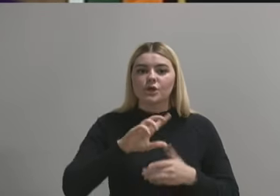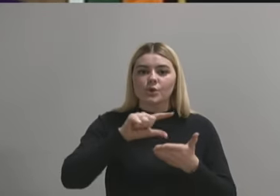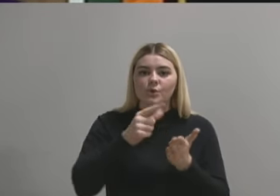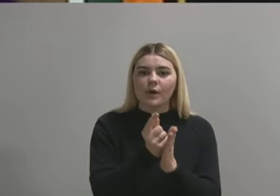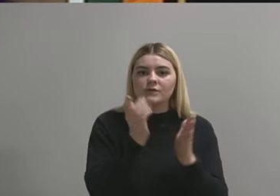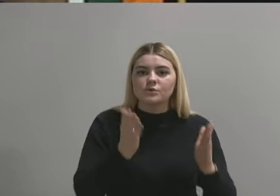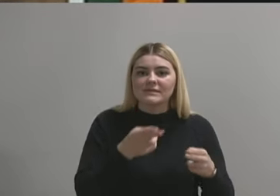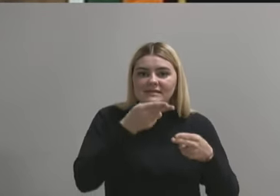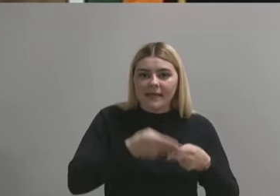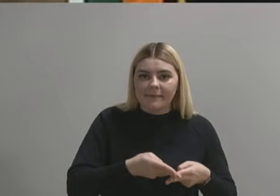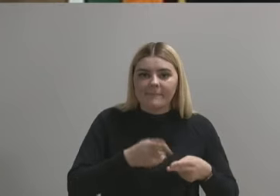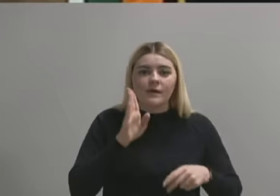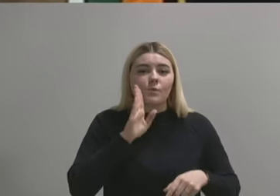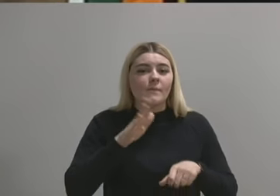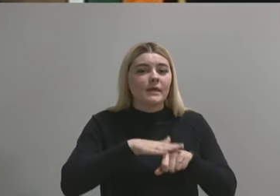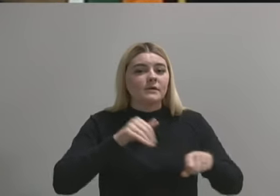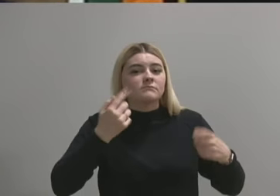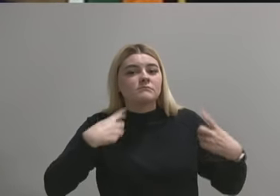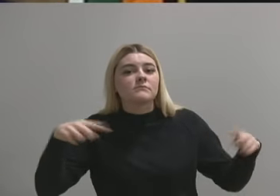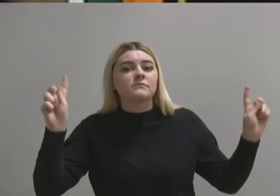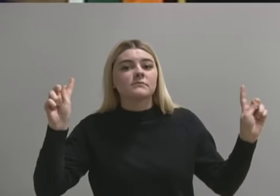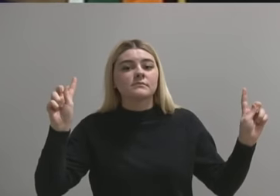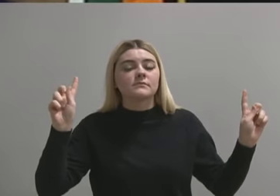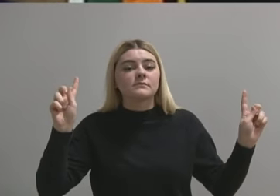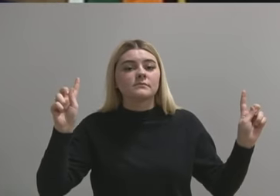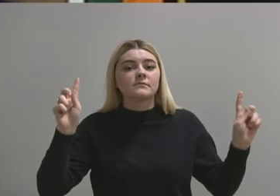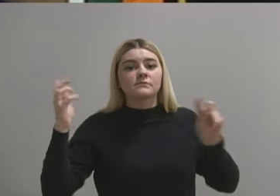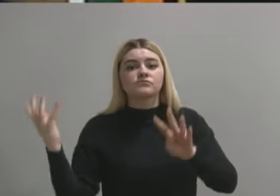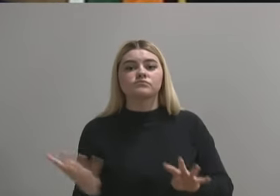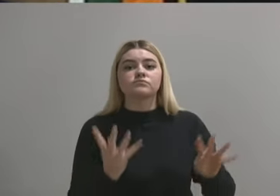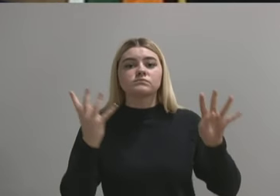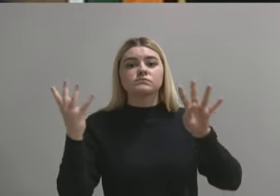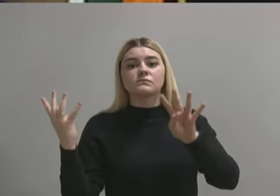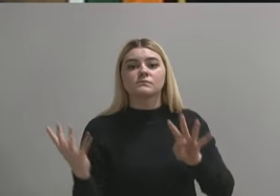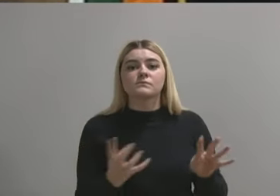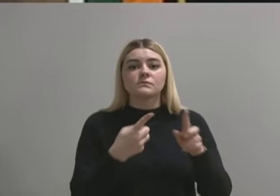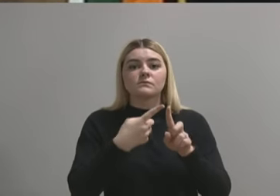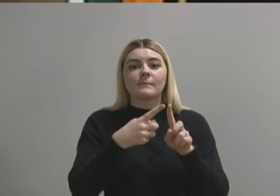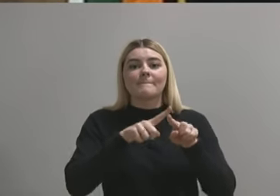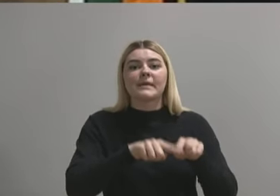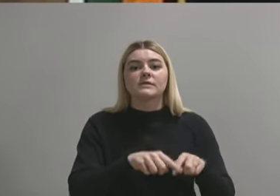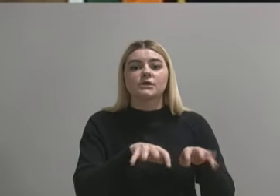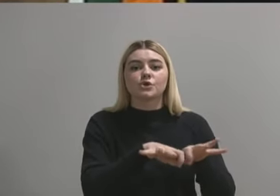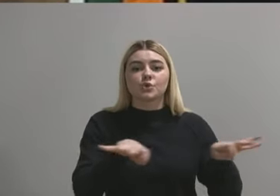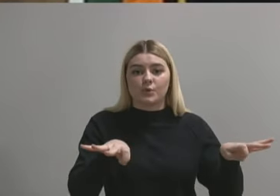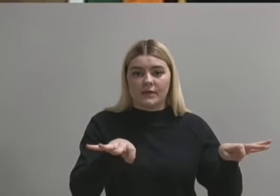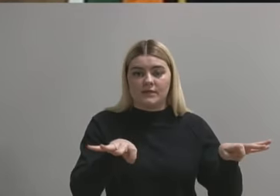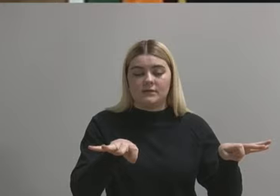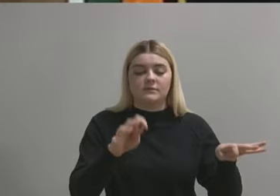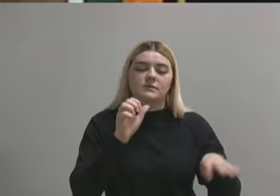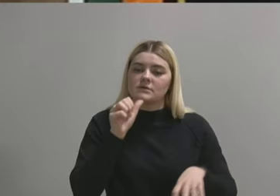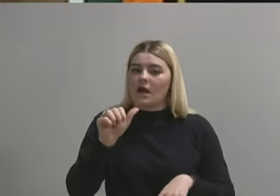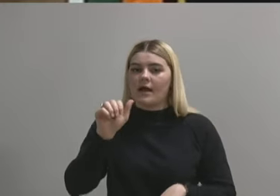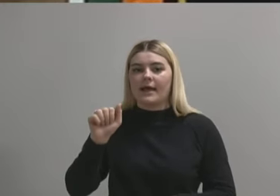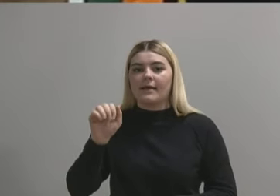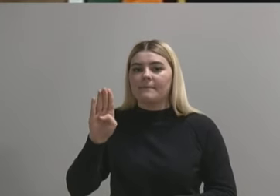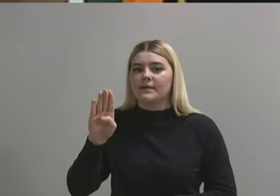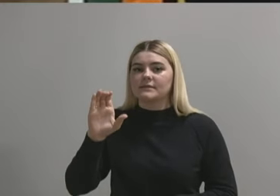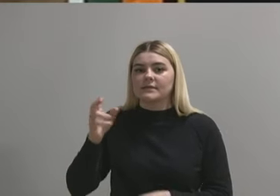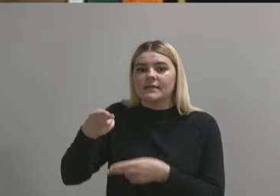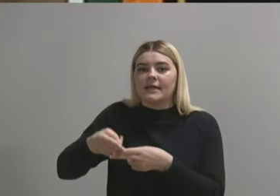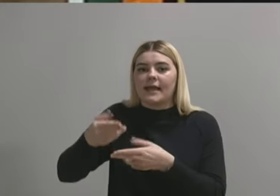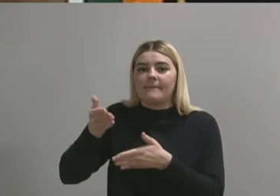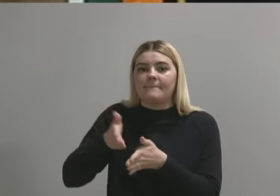name as they are crossing the stage by degree, but not in alphabetical